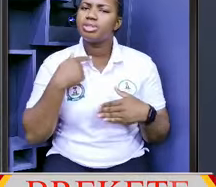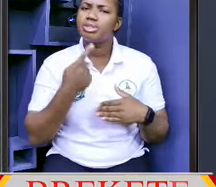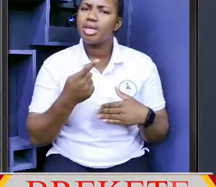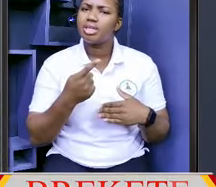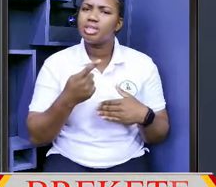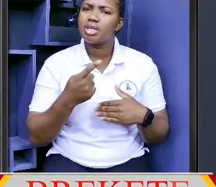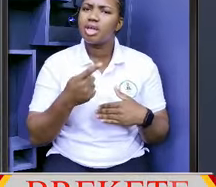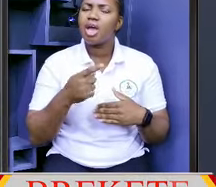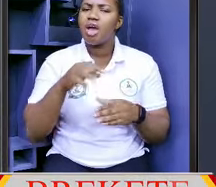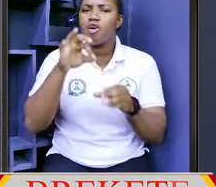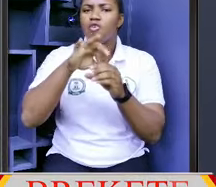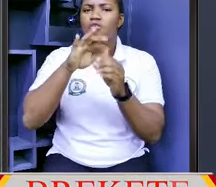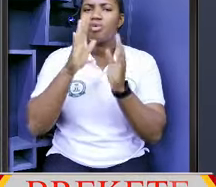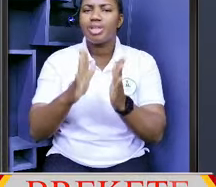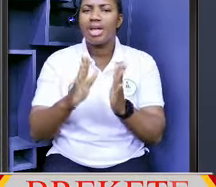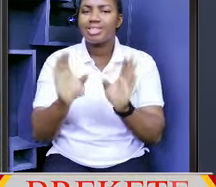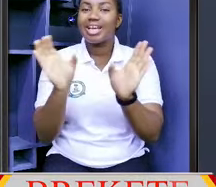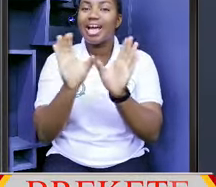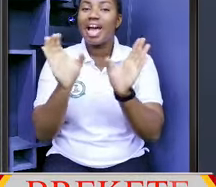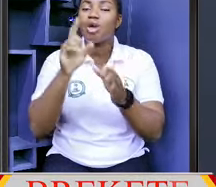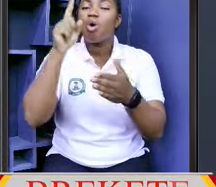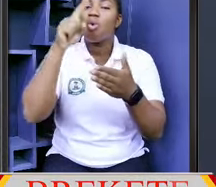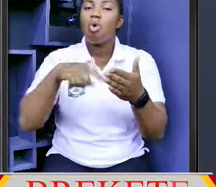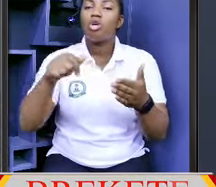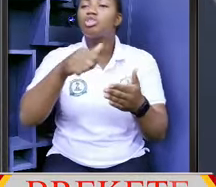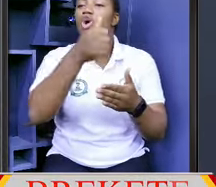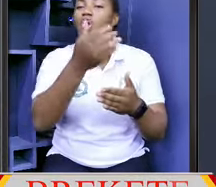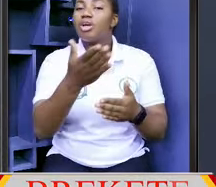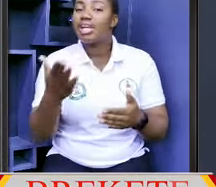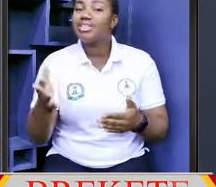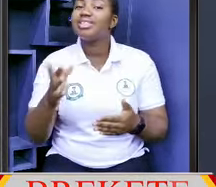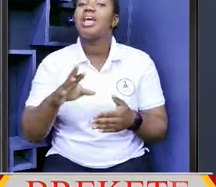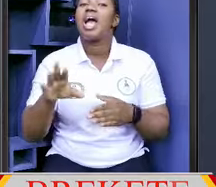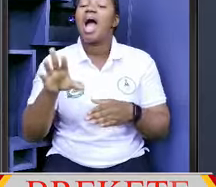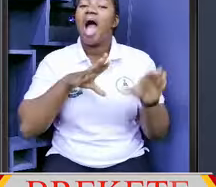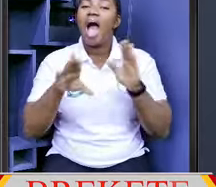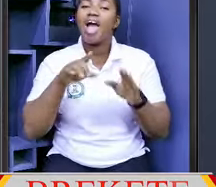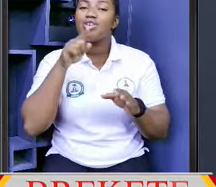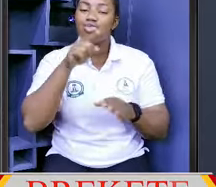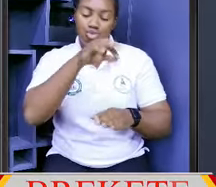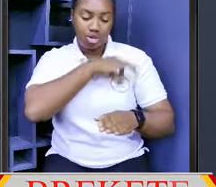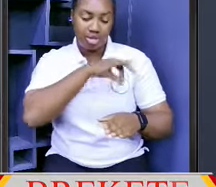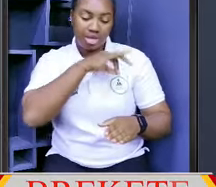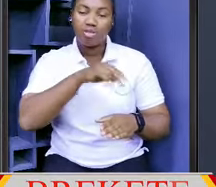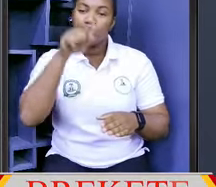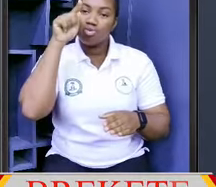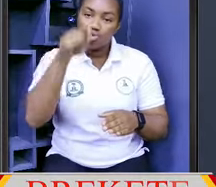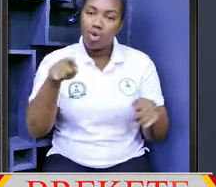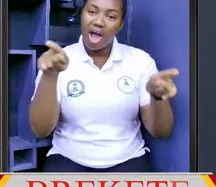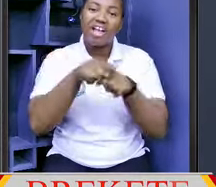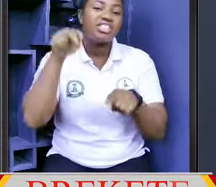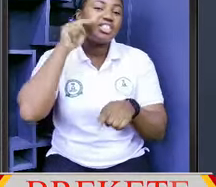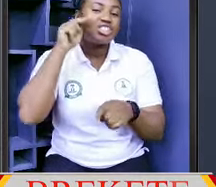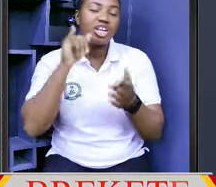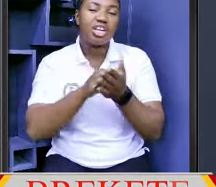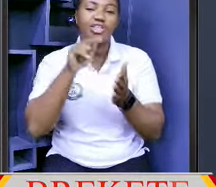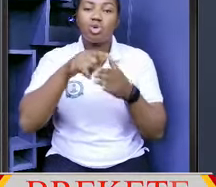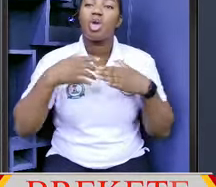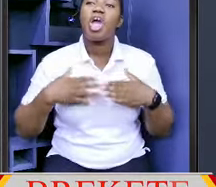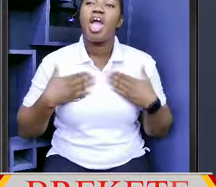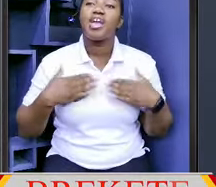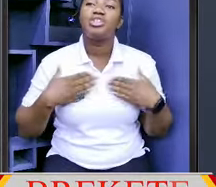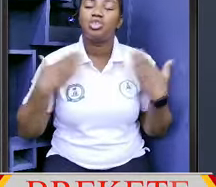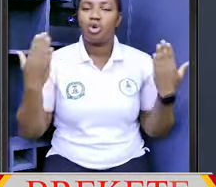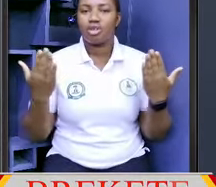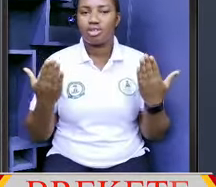voters card. What other thing are you entitled to as a Nigerian? That you are enjoying. I'm not gonna leave them. They let